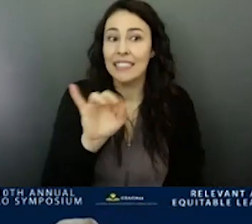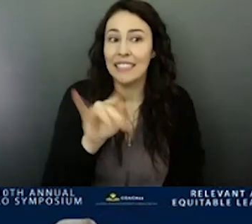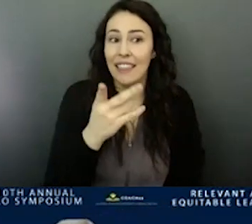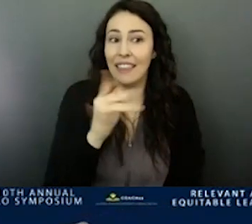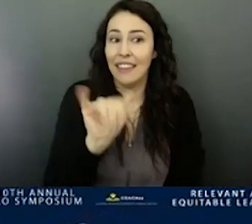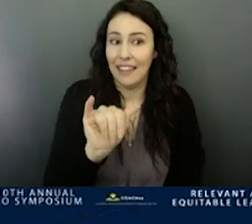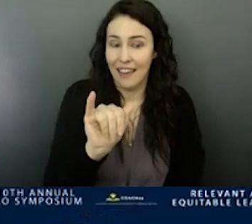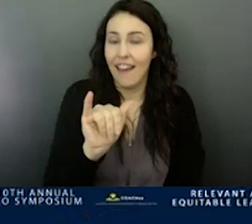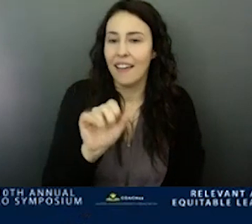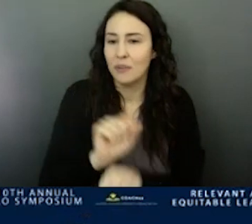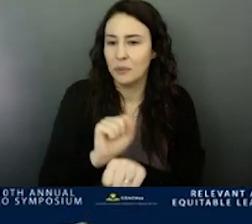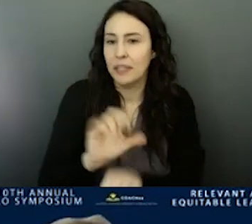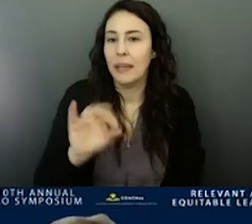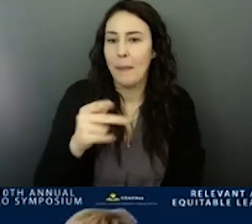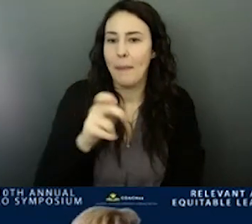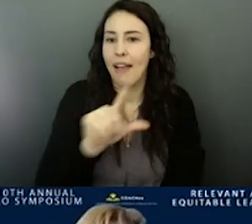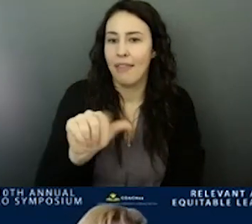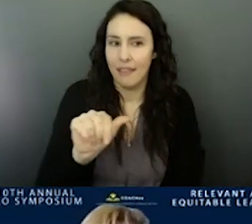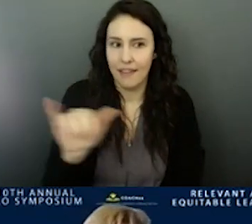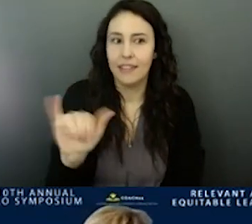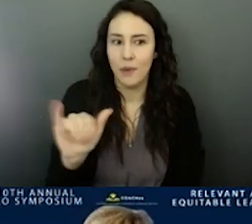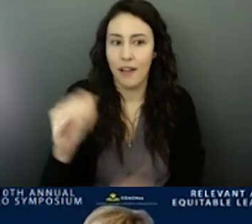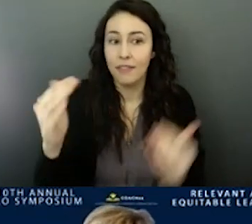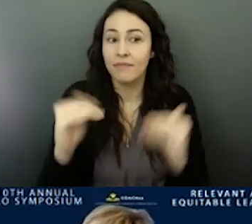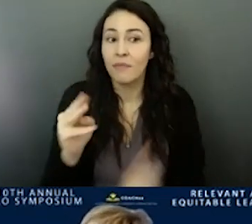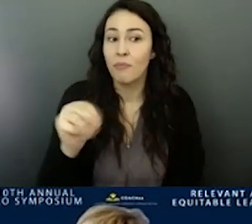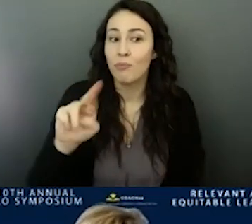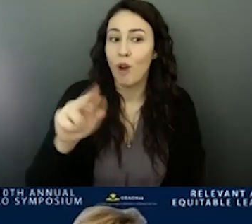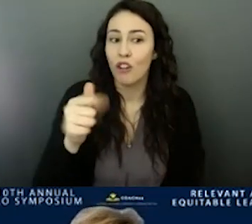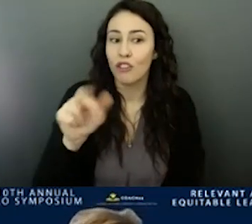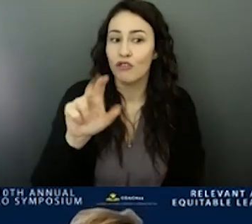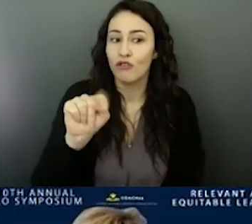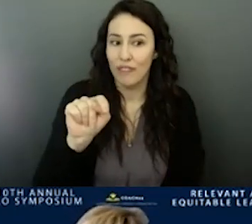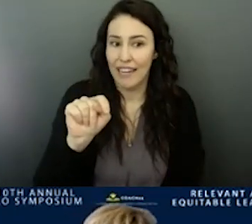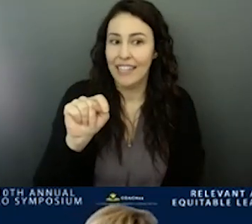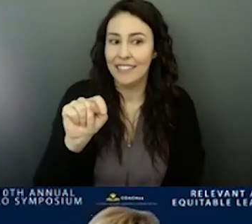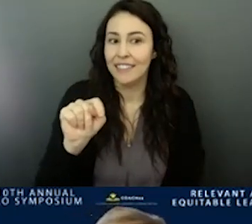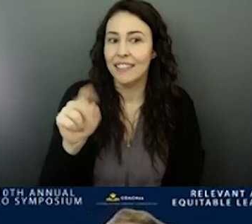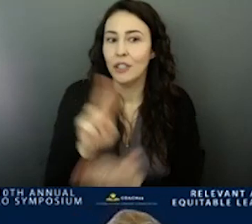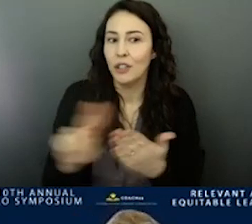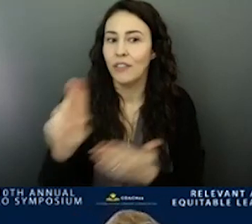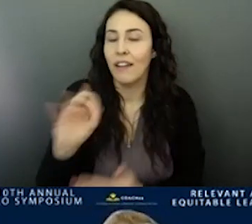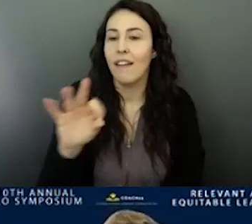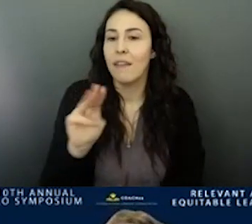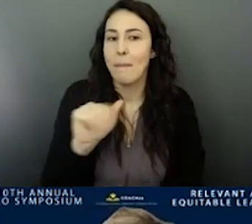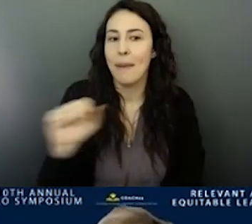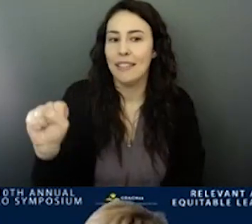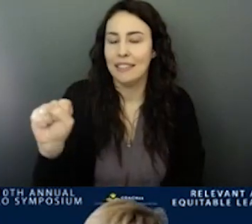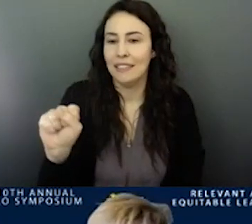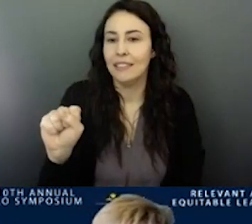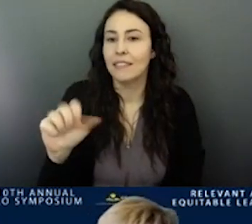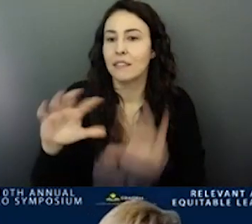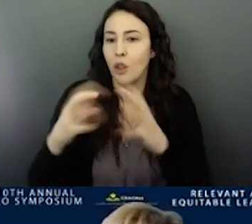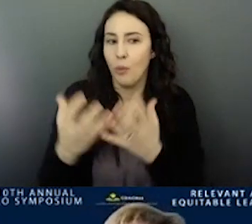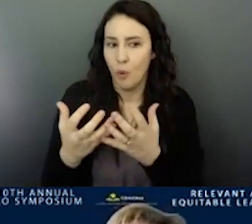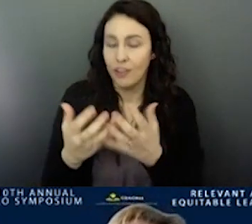well, and Dr. Margaret Moodian, faculty of humanities at University of Massachusetts Global. Each of the